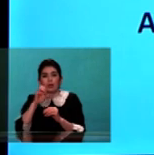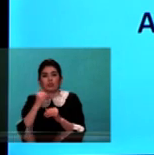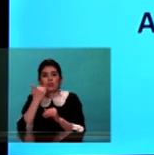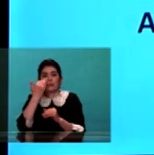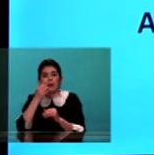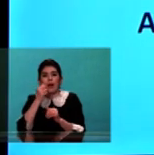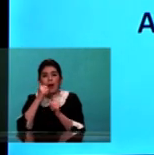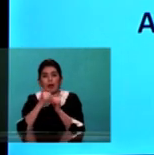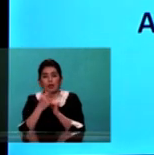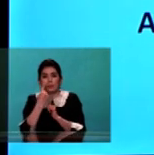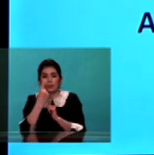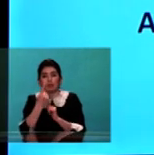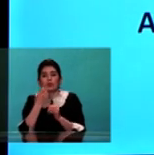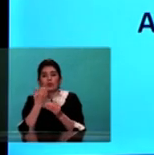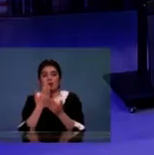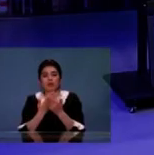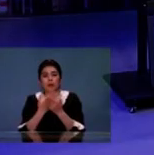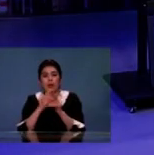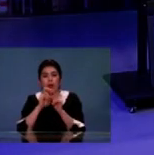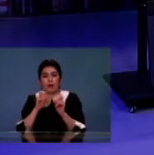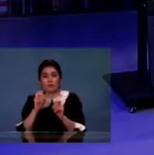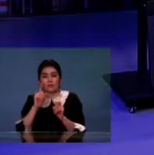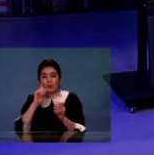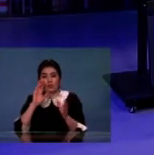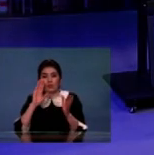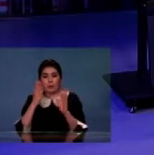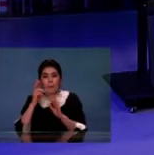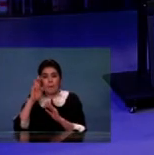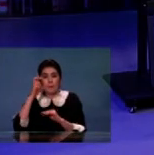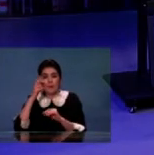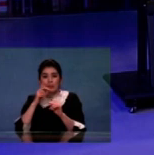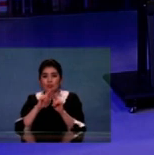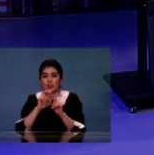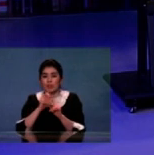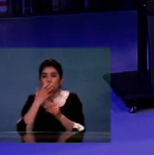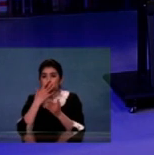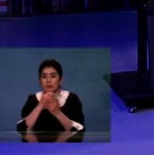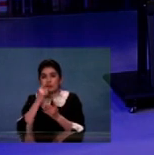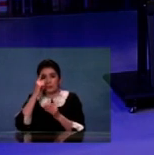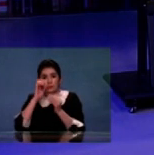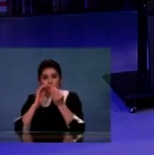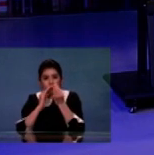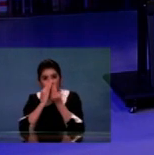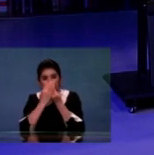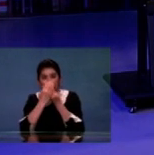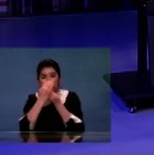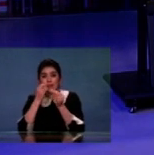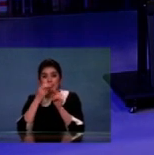Sizning har biringiz misol olmas. O'z qirralaringizni charxlab boring. Brilliantga